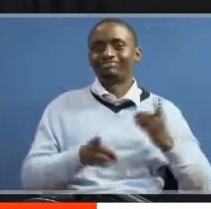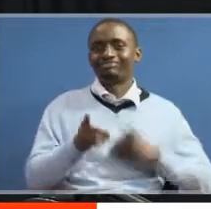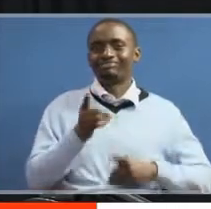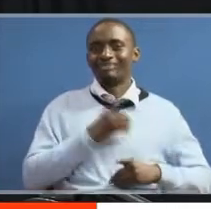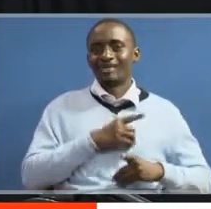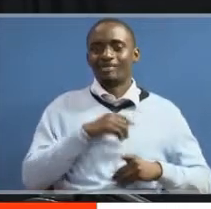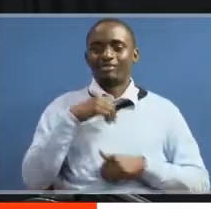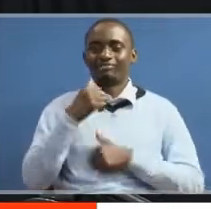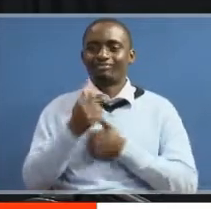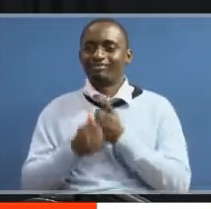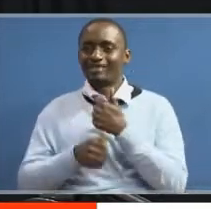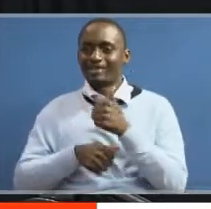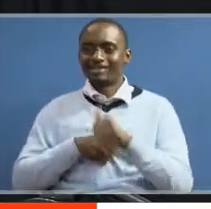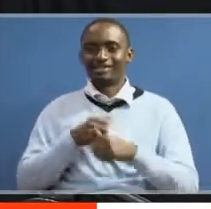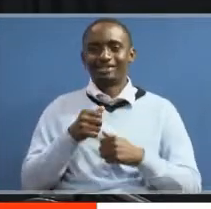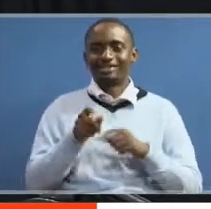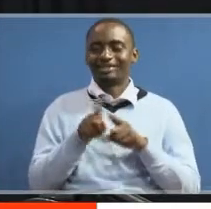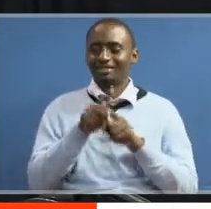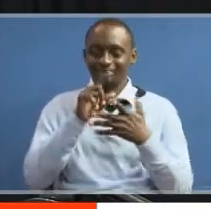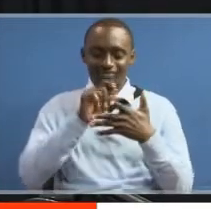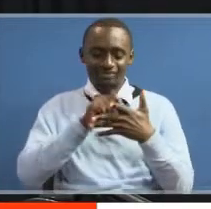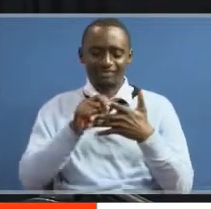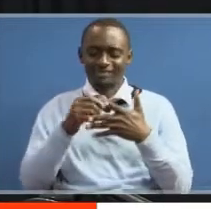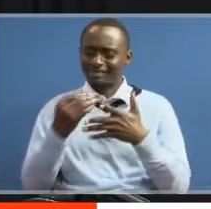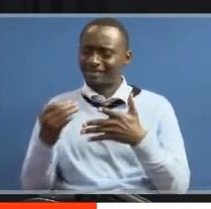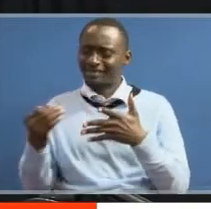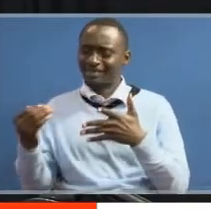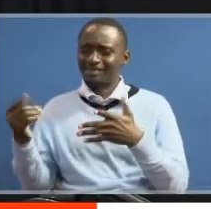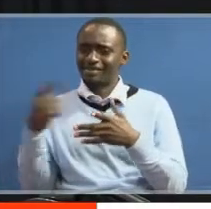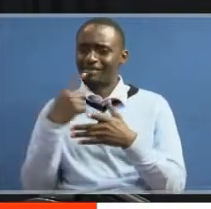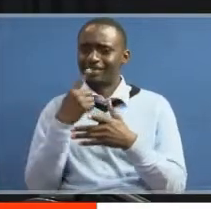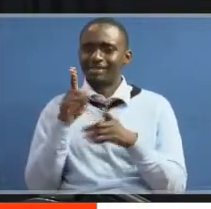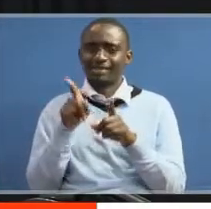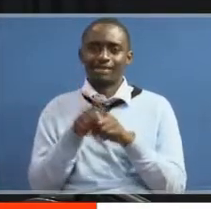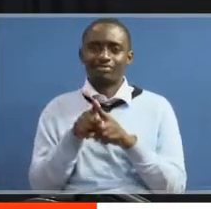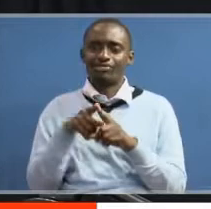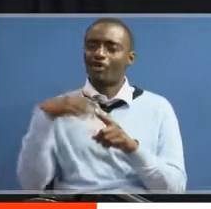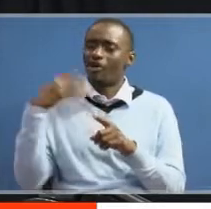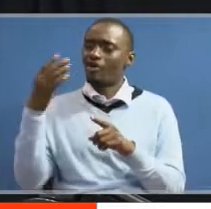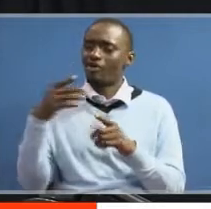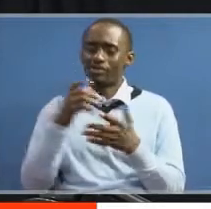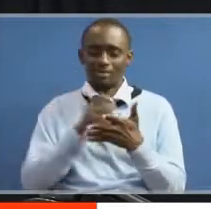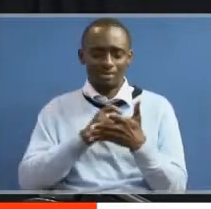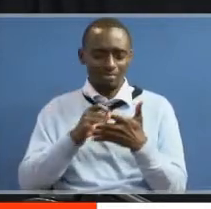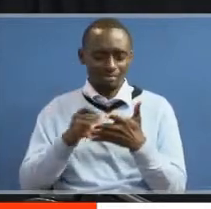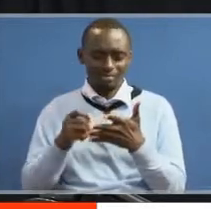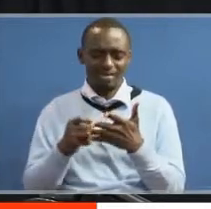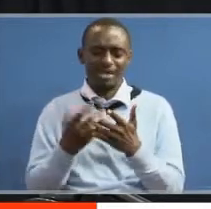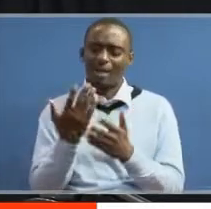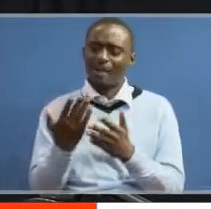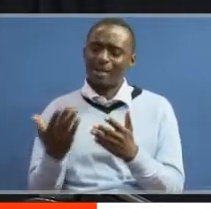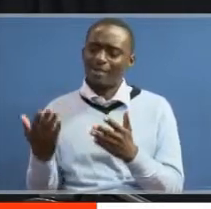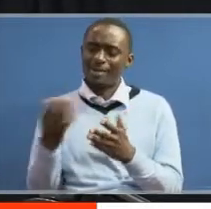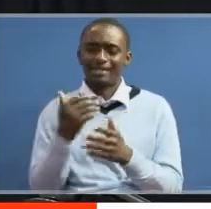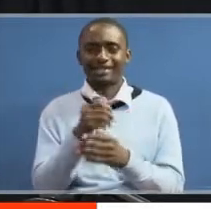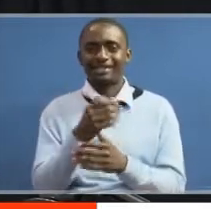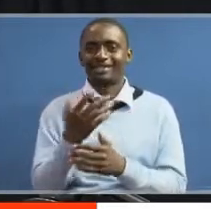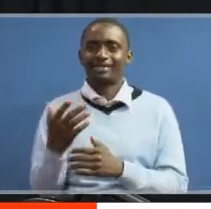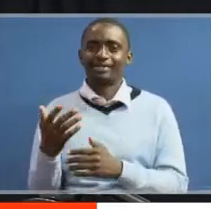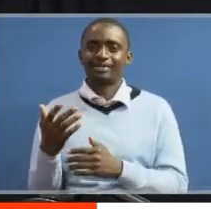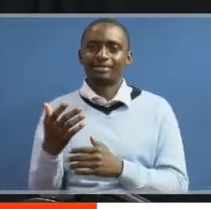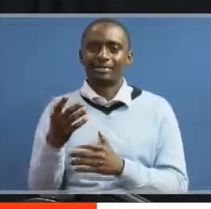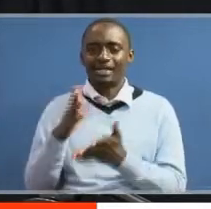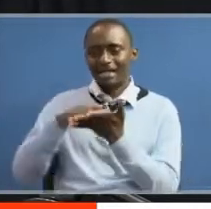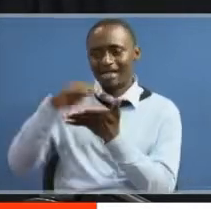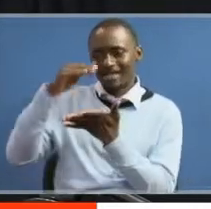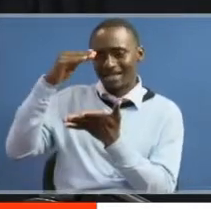acting. And as the children have said, he was writing all the time, on papers, on anything. And I came to